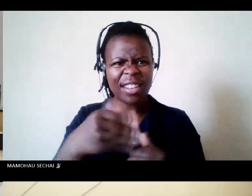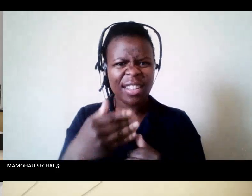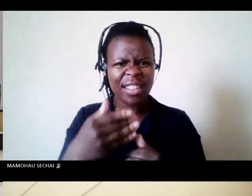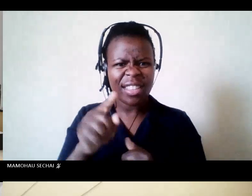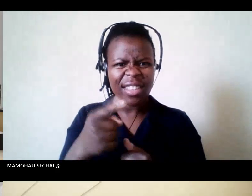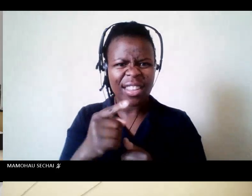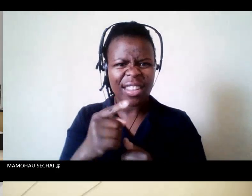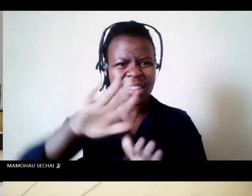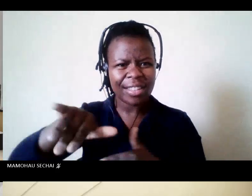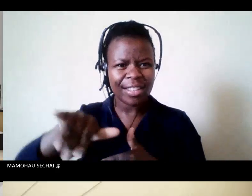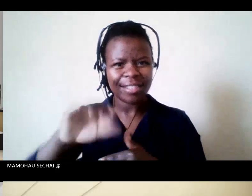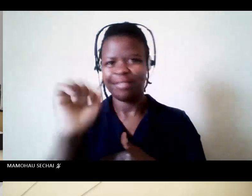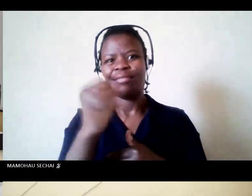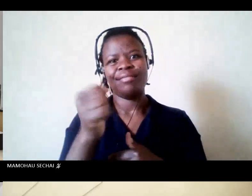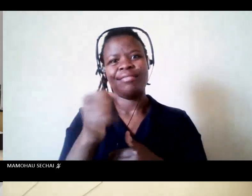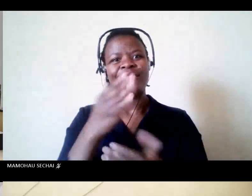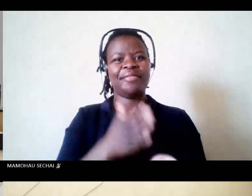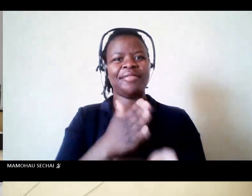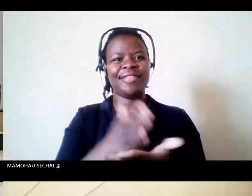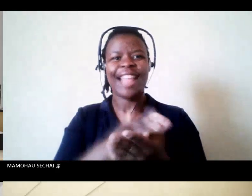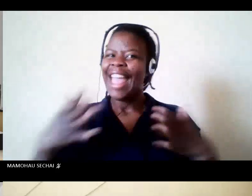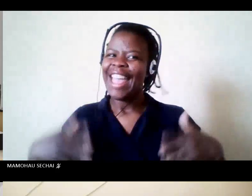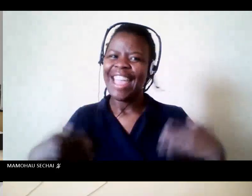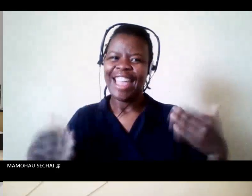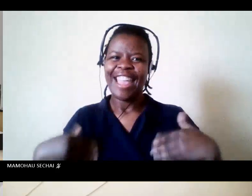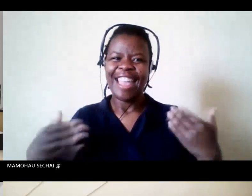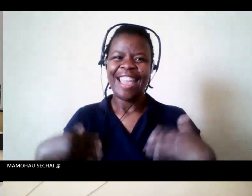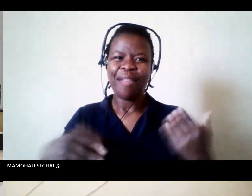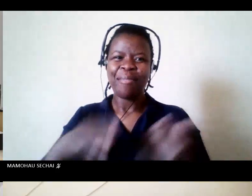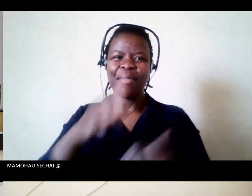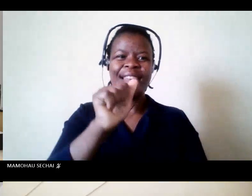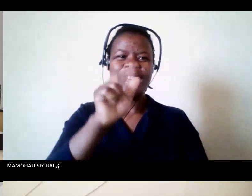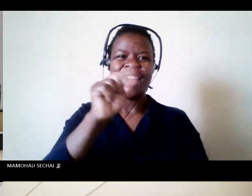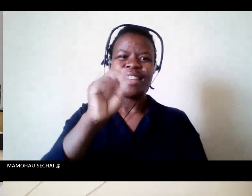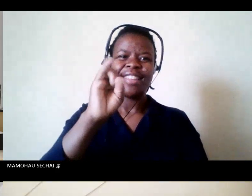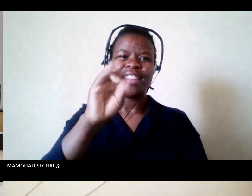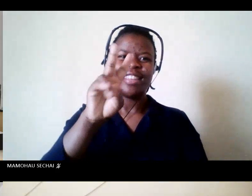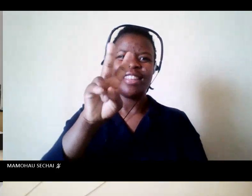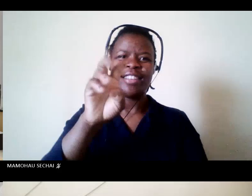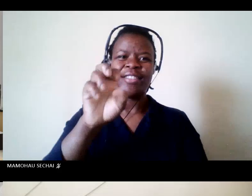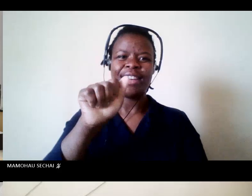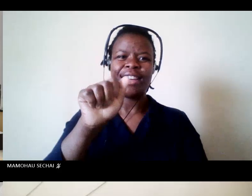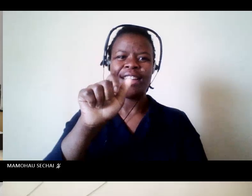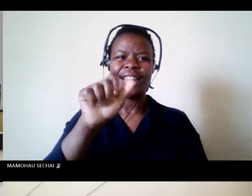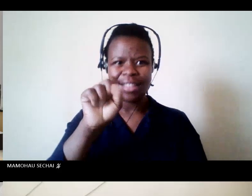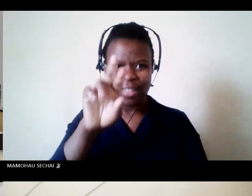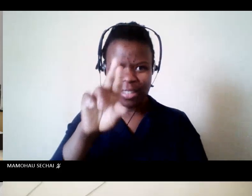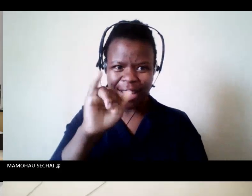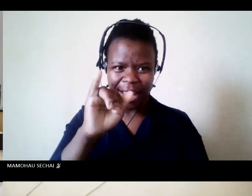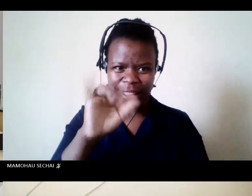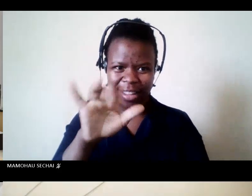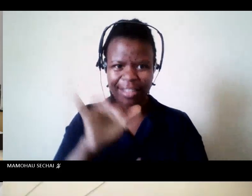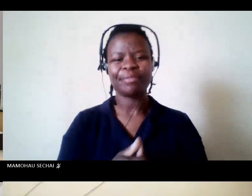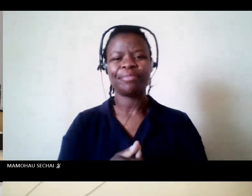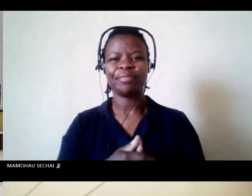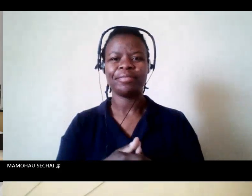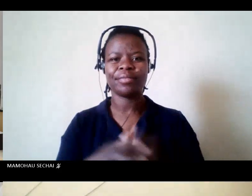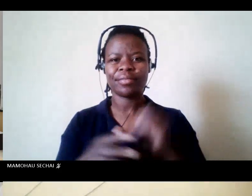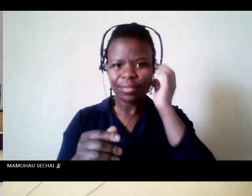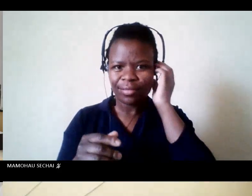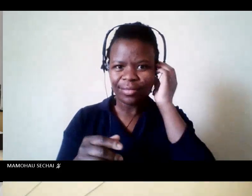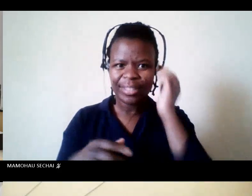No, what you do, you've said it already. Happy anniversary to you. Thank you. Yeah. Happy anniversary, Cedric. Thank you. And I'm